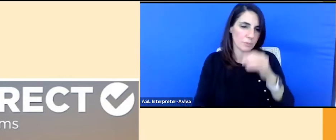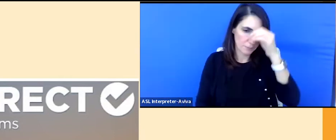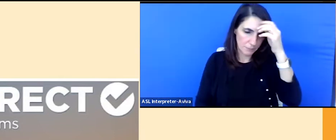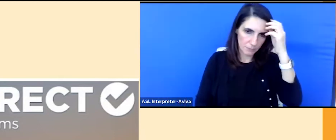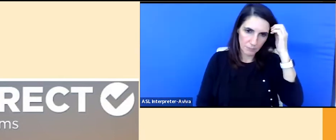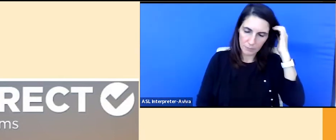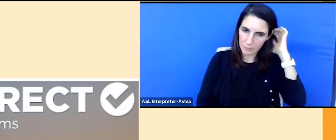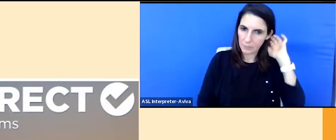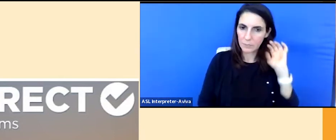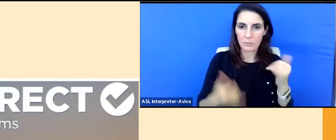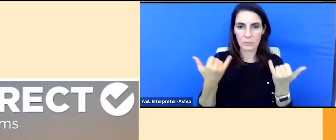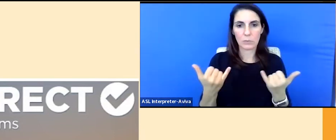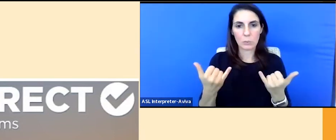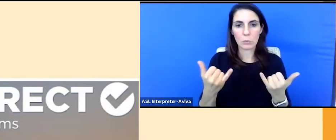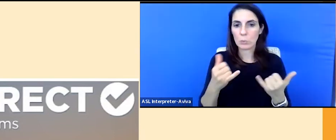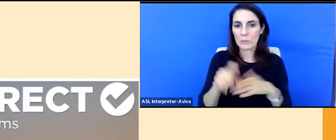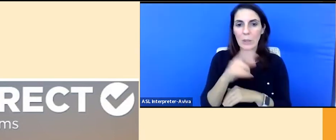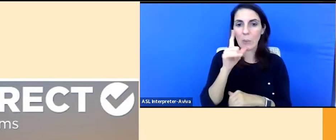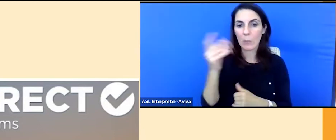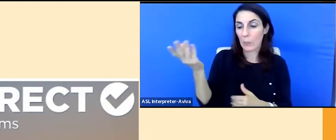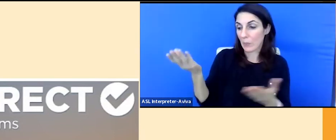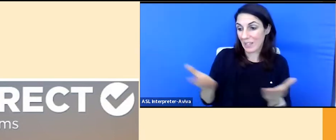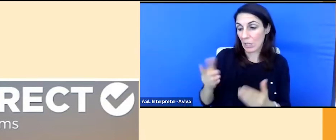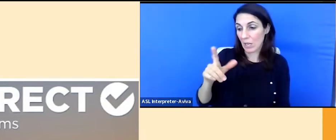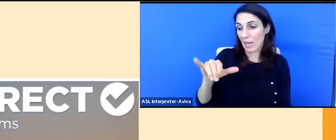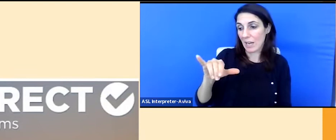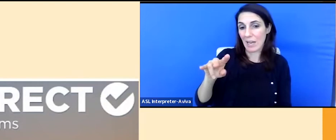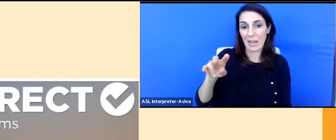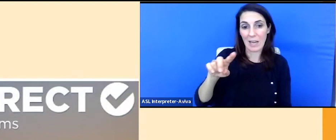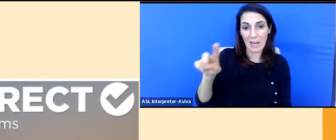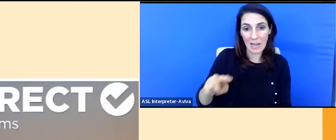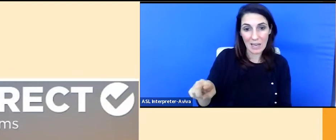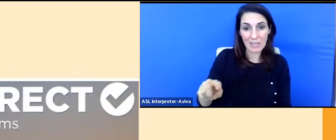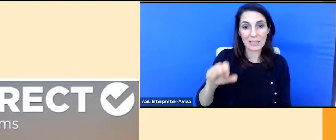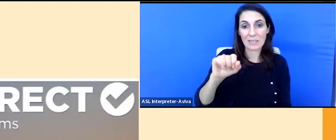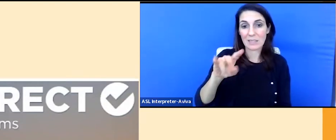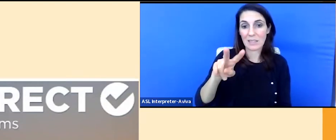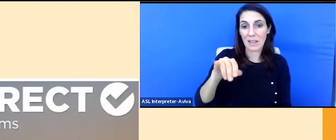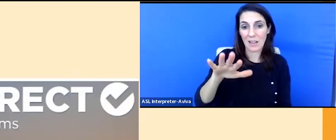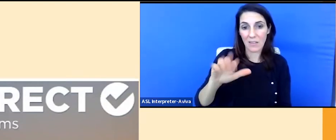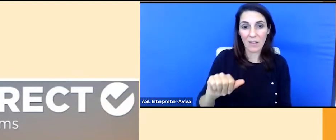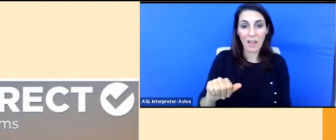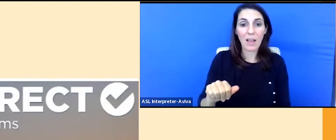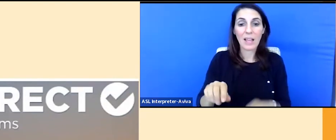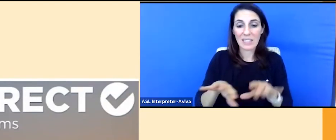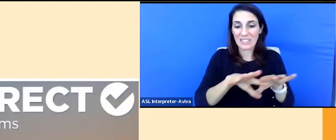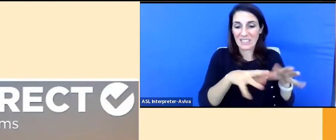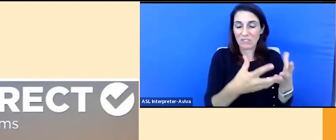Today we have Liz Silva, the division director from 311,